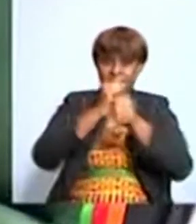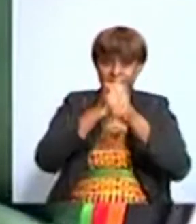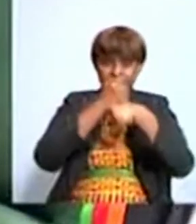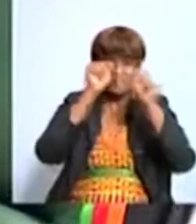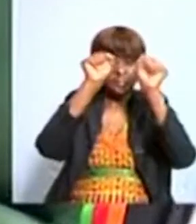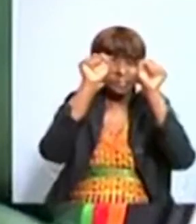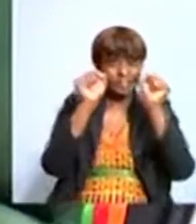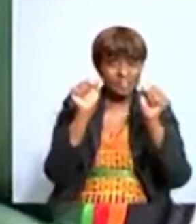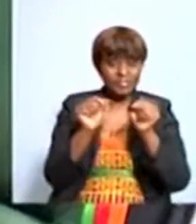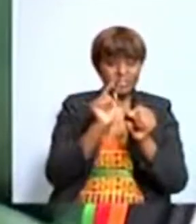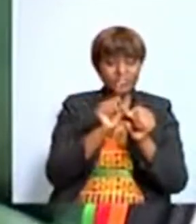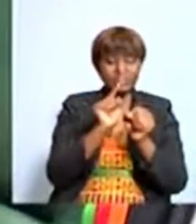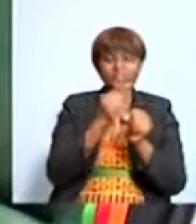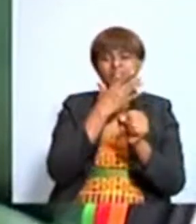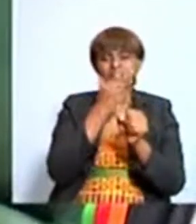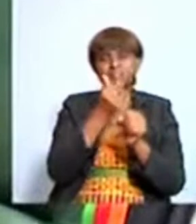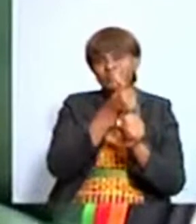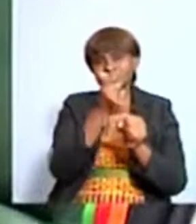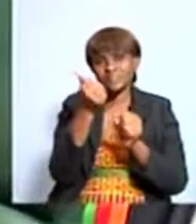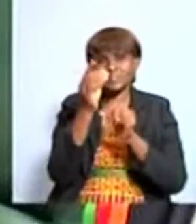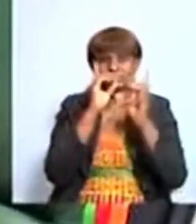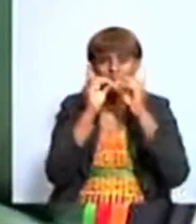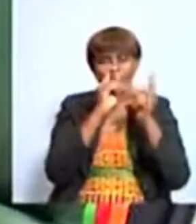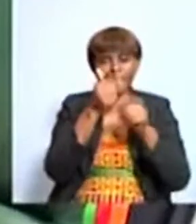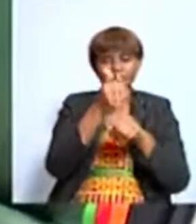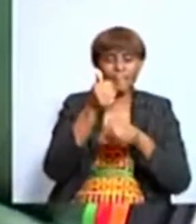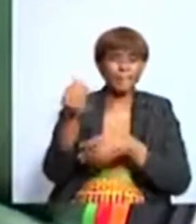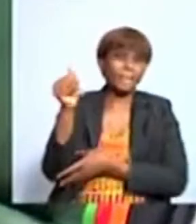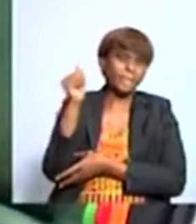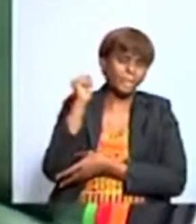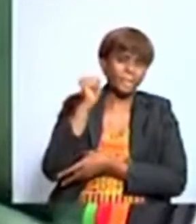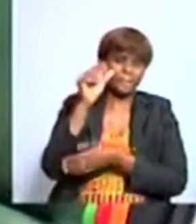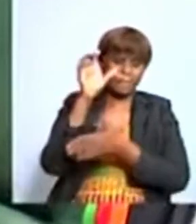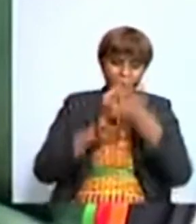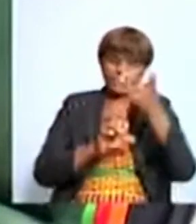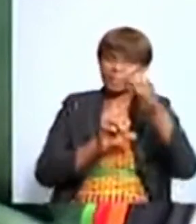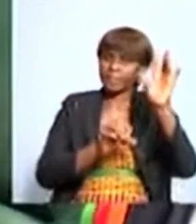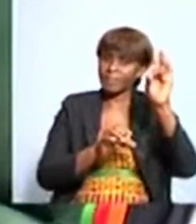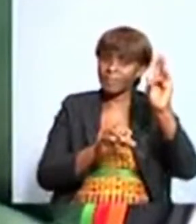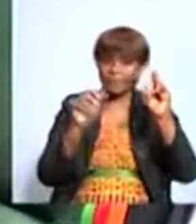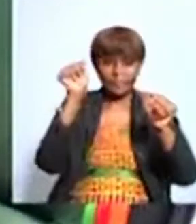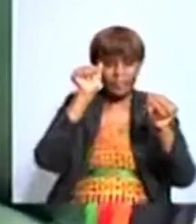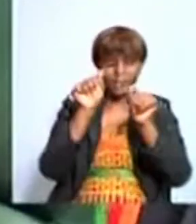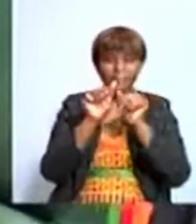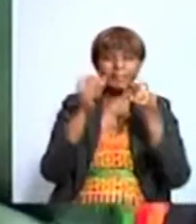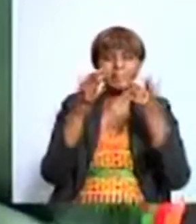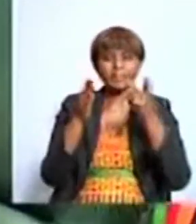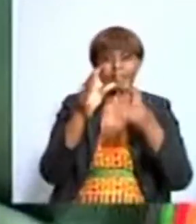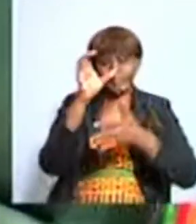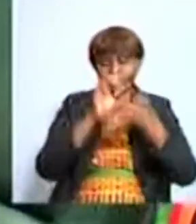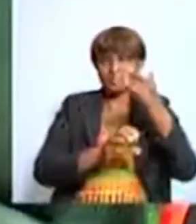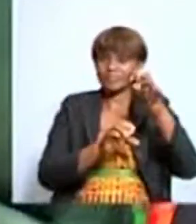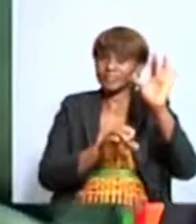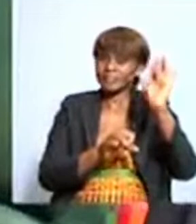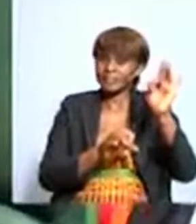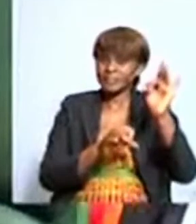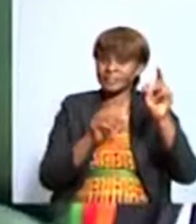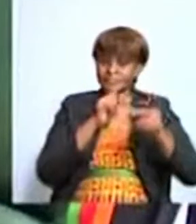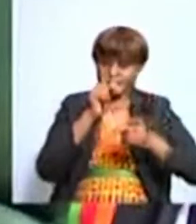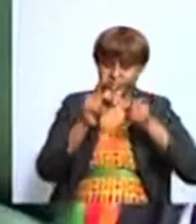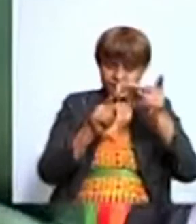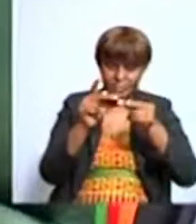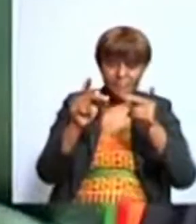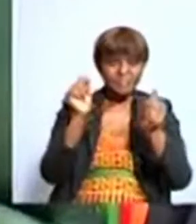of Commission. Any debate, any objection? Clause 7 is agreed to. Clause 8, proceedings